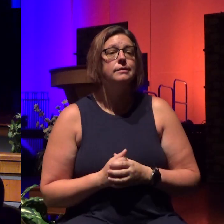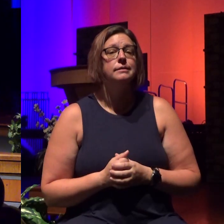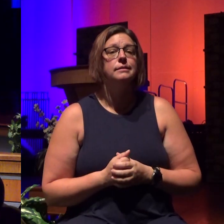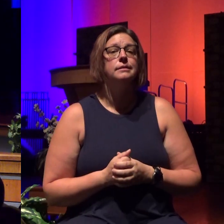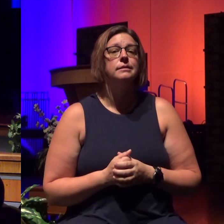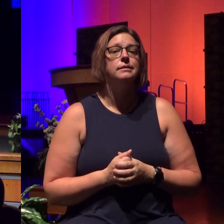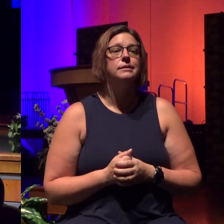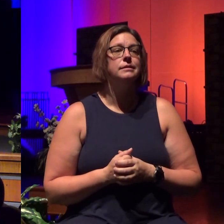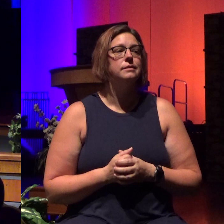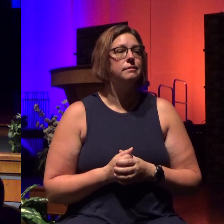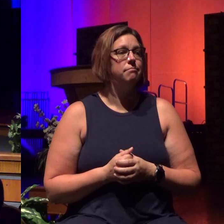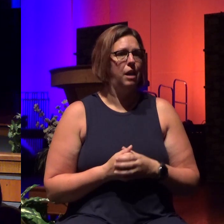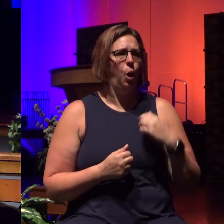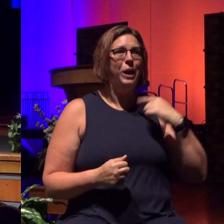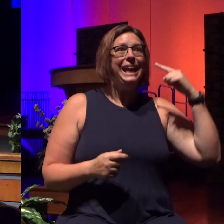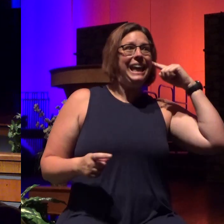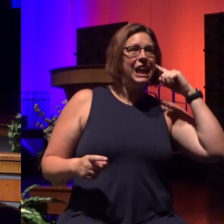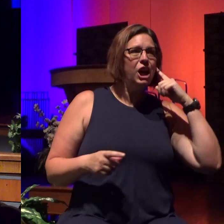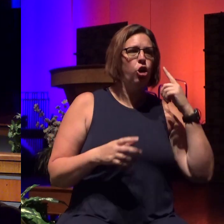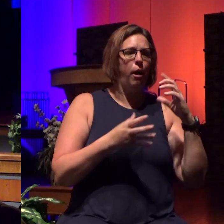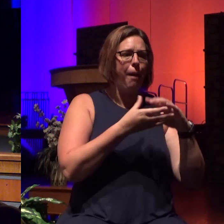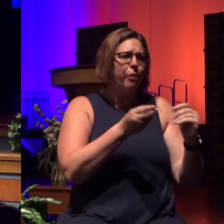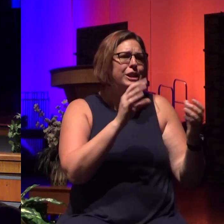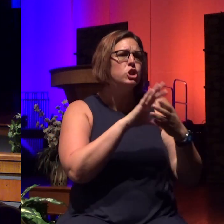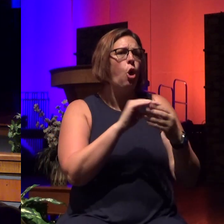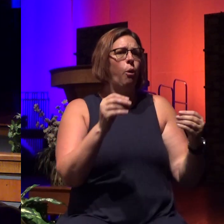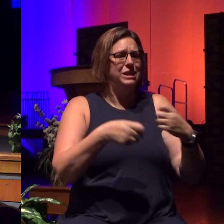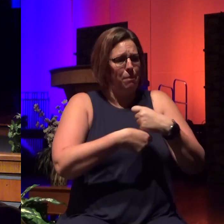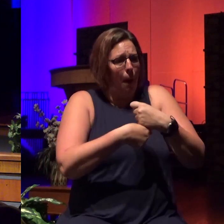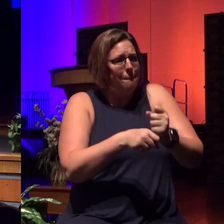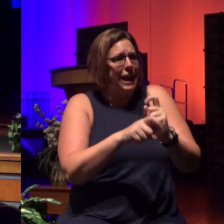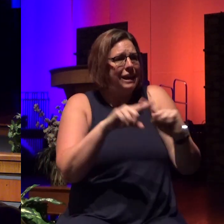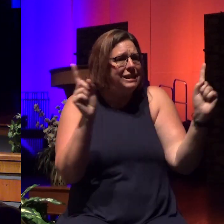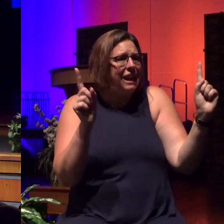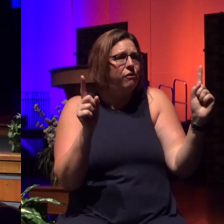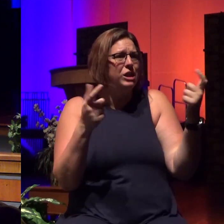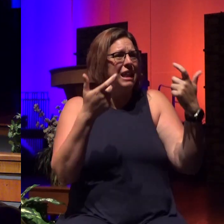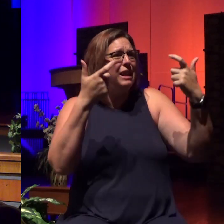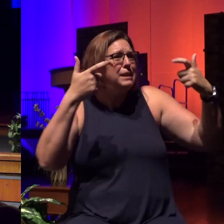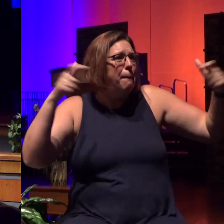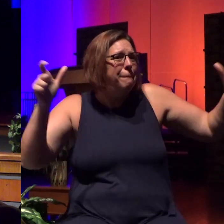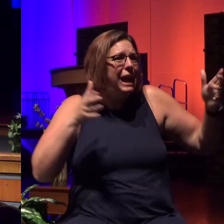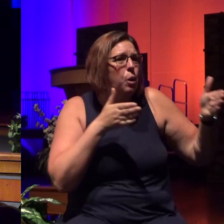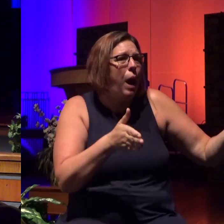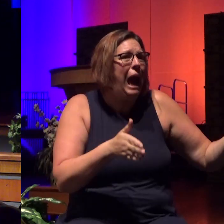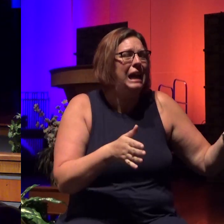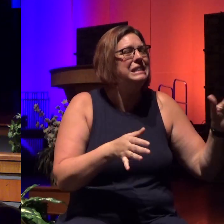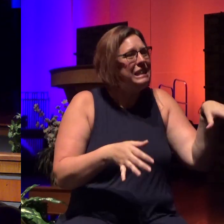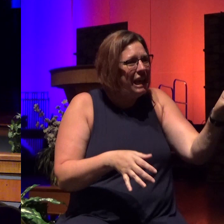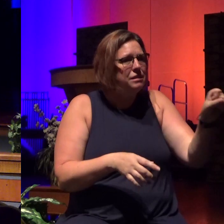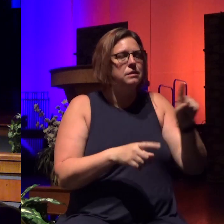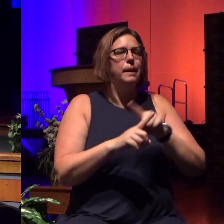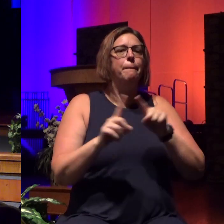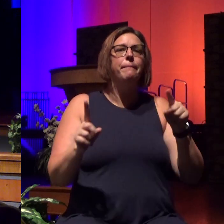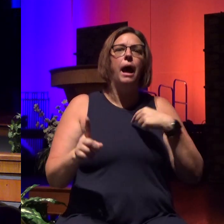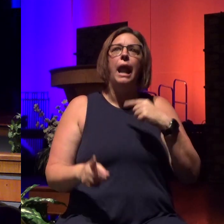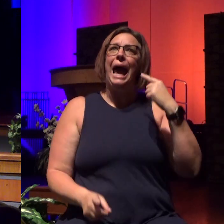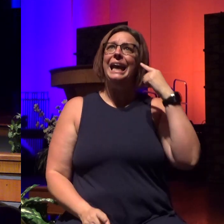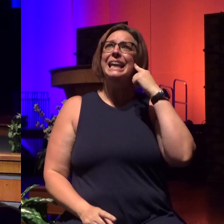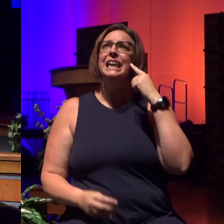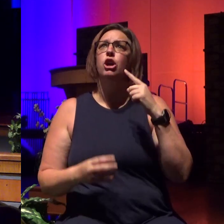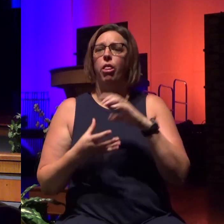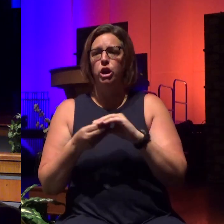We hear all these stories about making a difference in the world like that in those big ways. But I also hear plenty of stories about a kid who